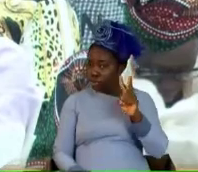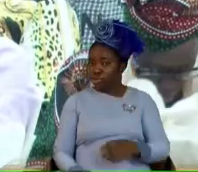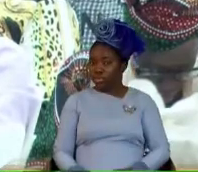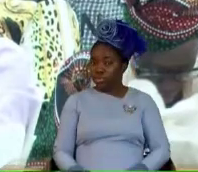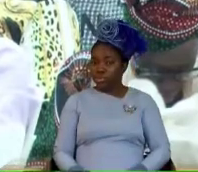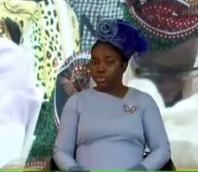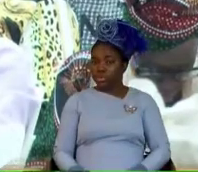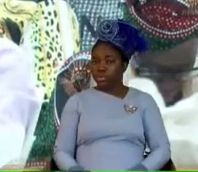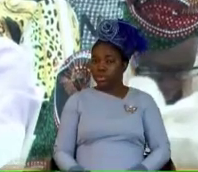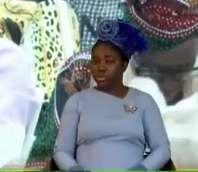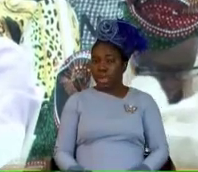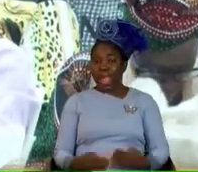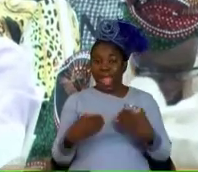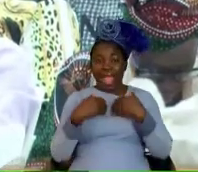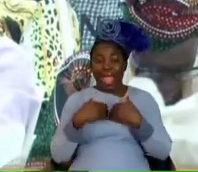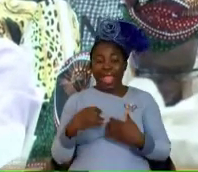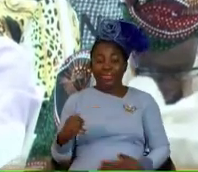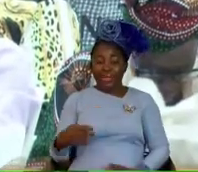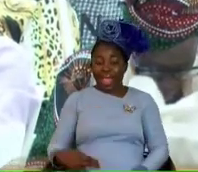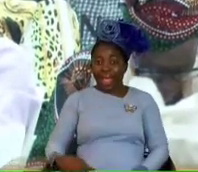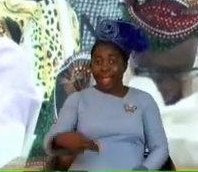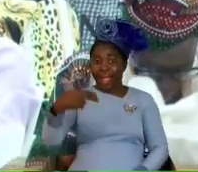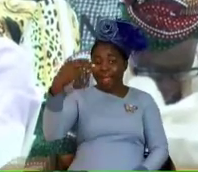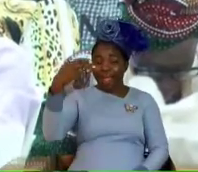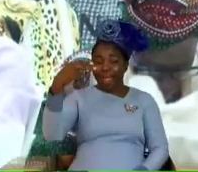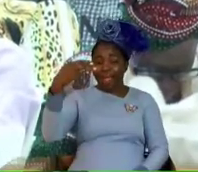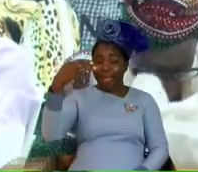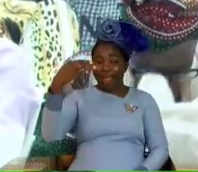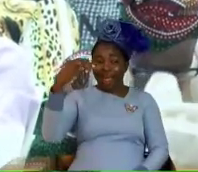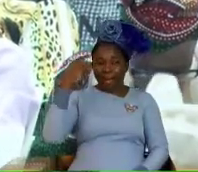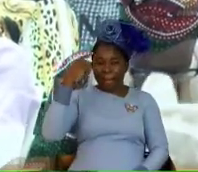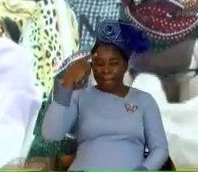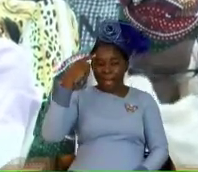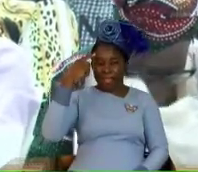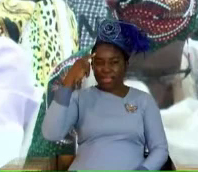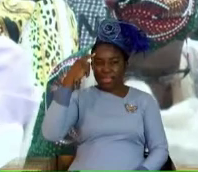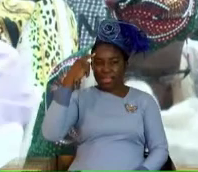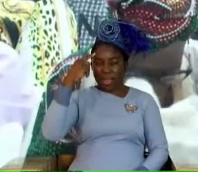we mean having high mental capacity.